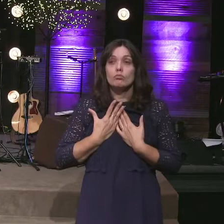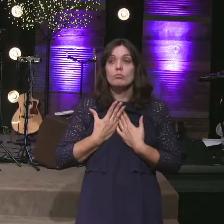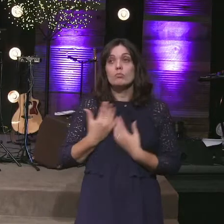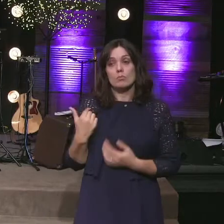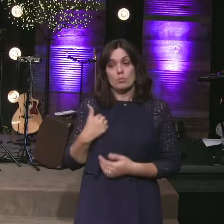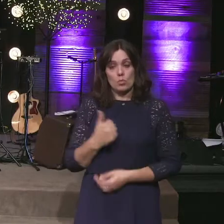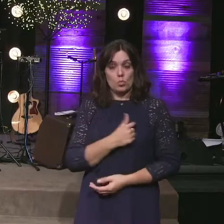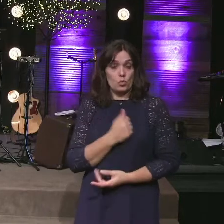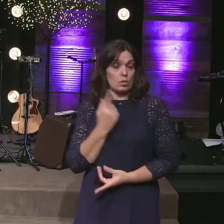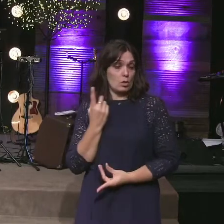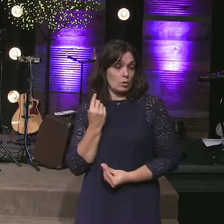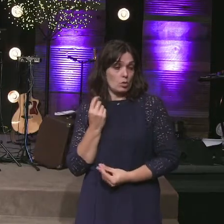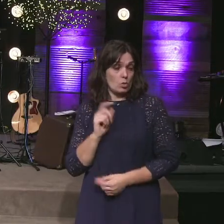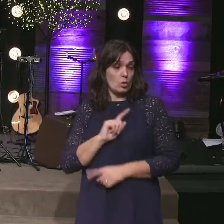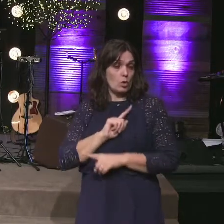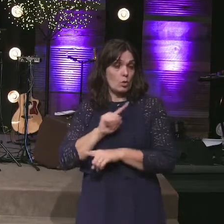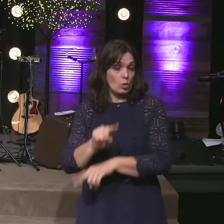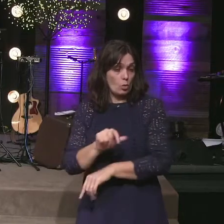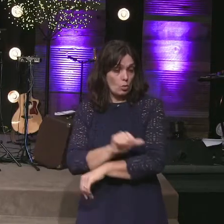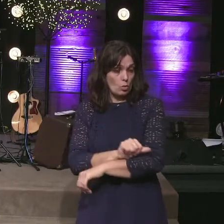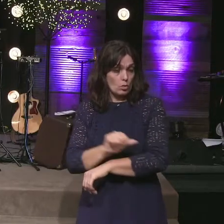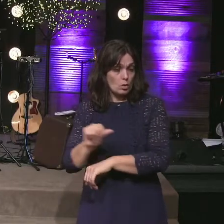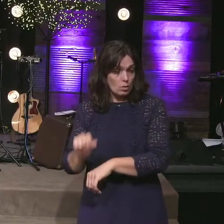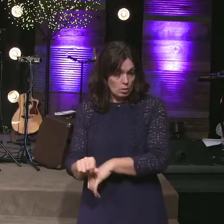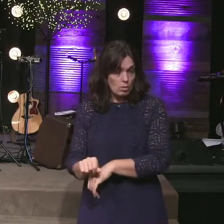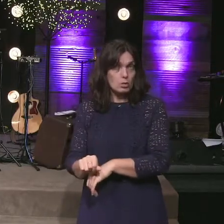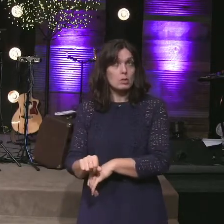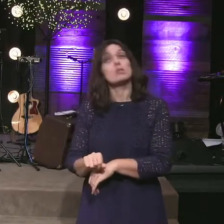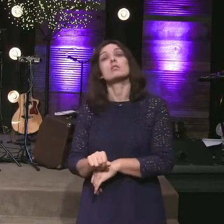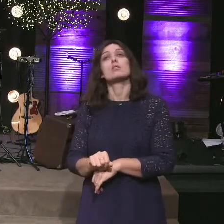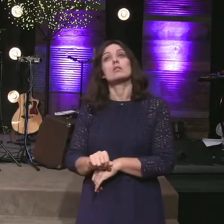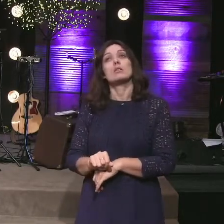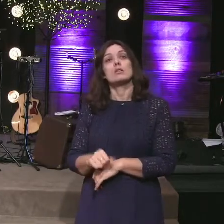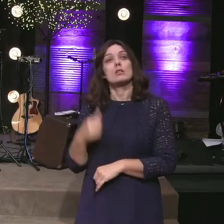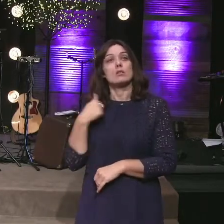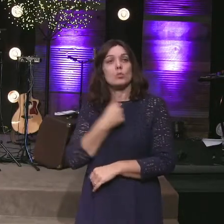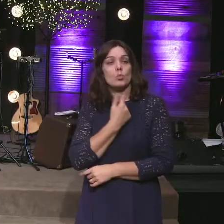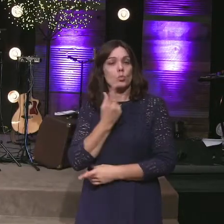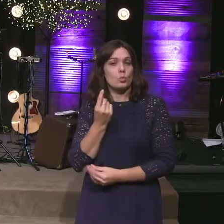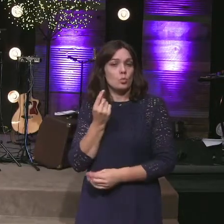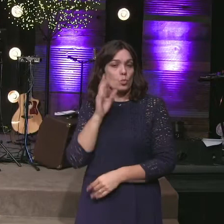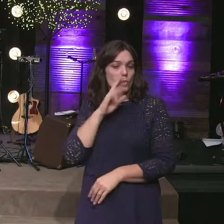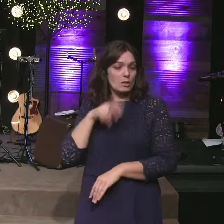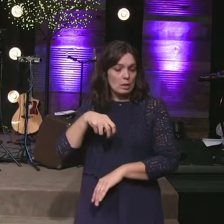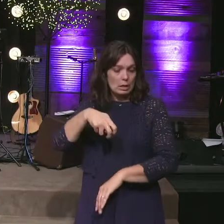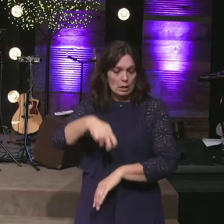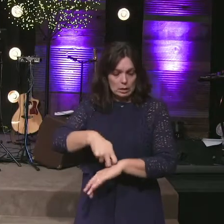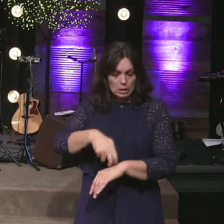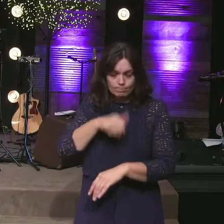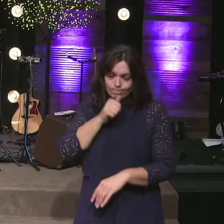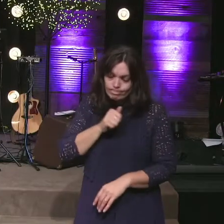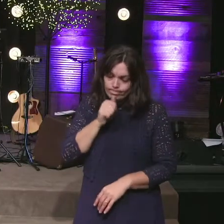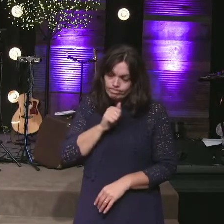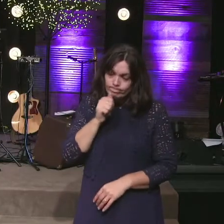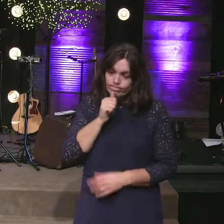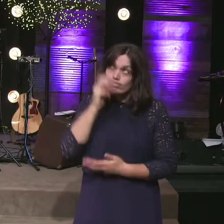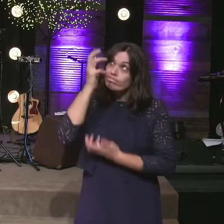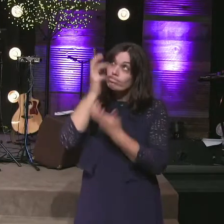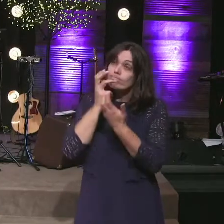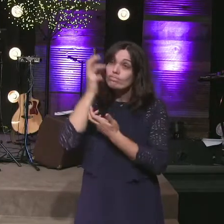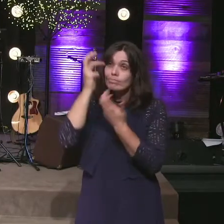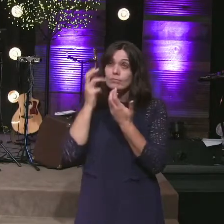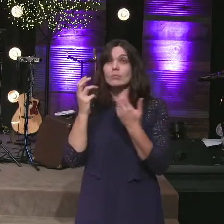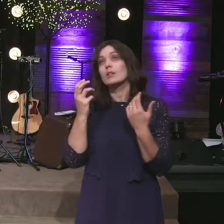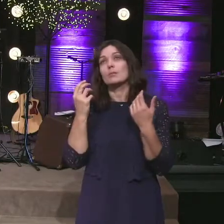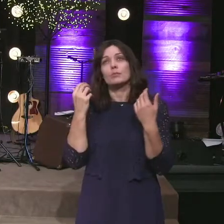go to the altar and we would kneel down and we would deal with our stuff. I've been trying to get people to deal with